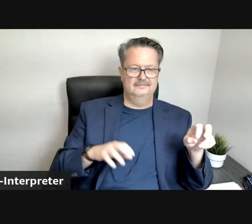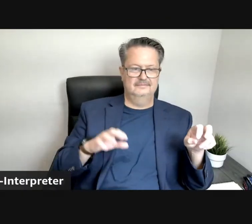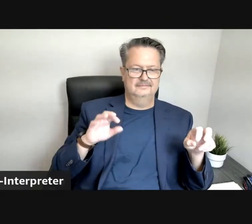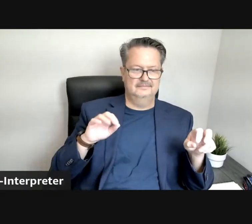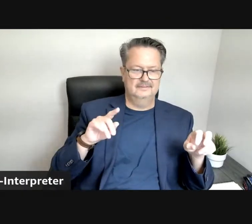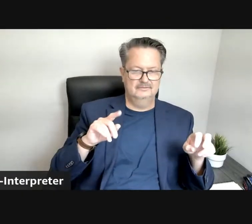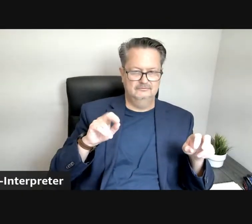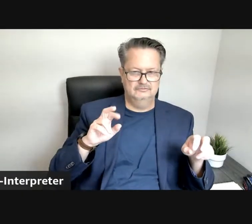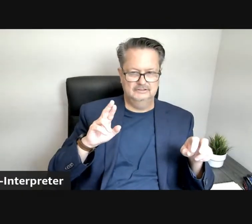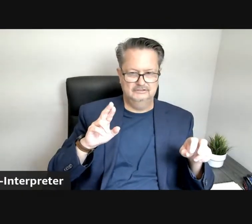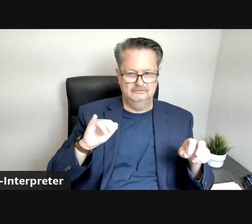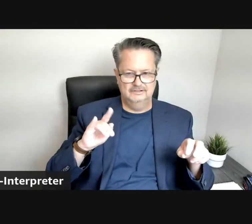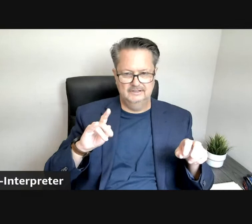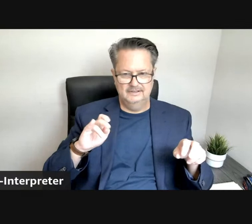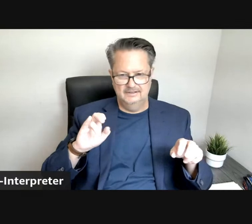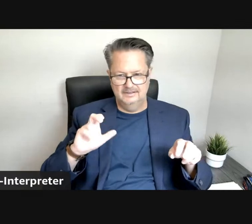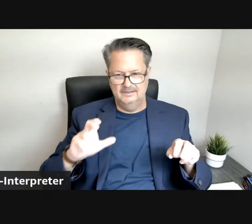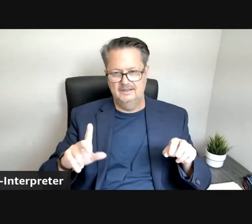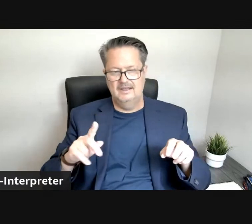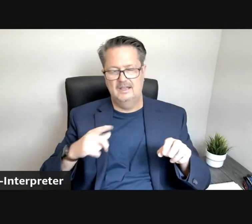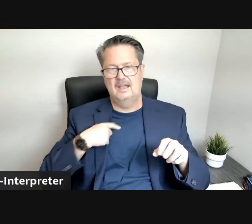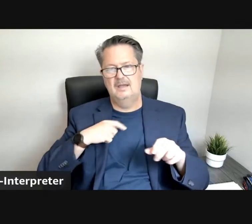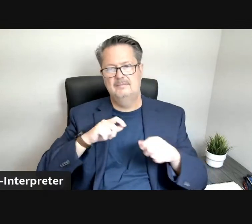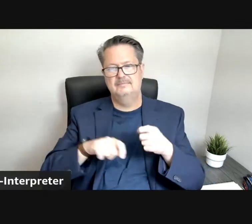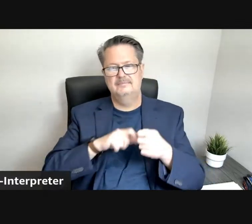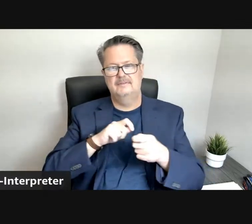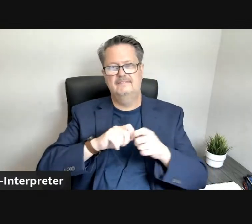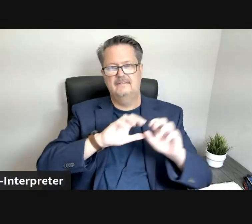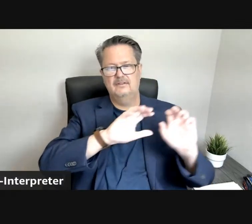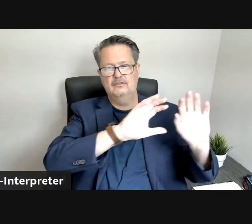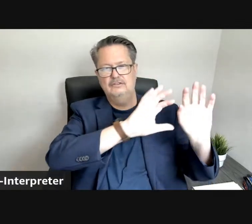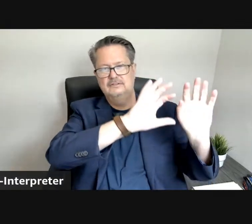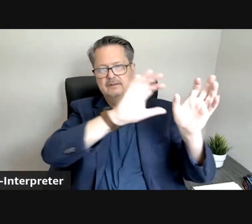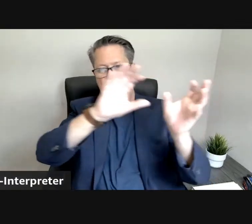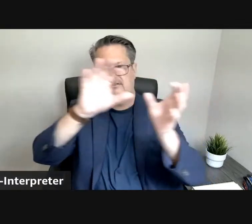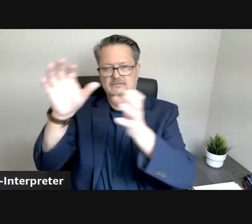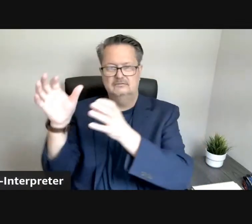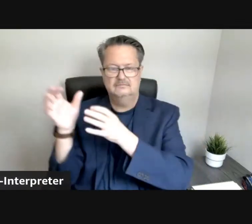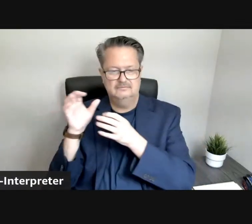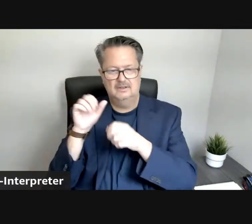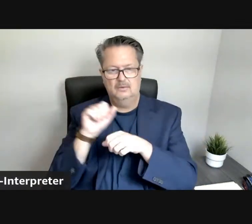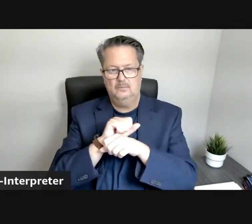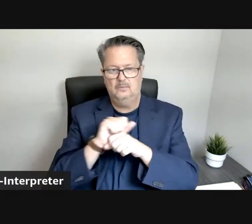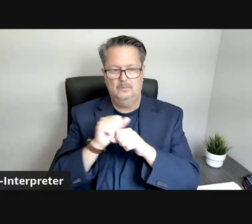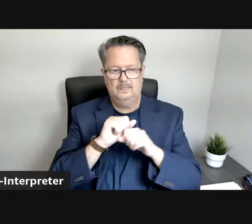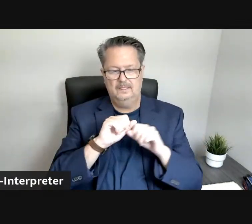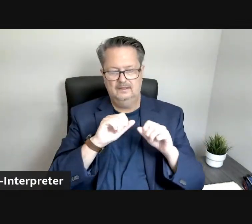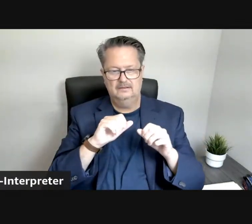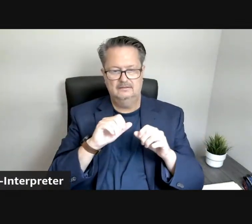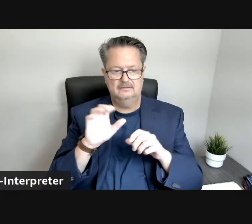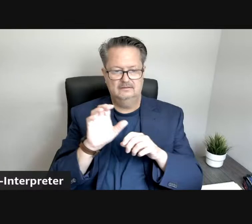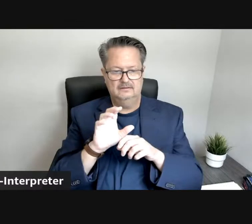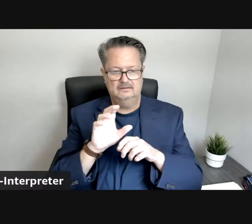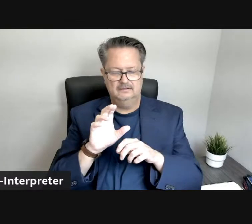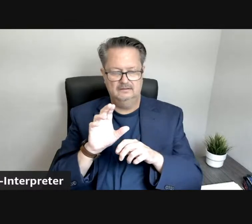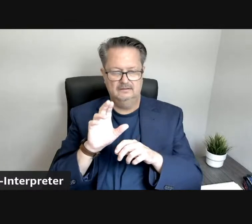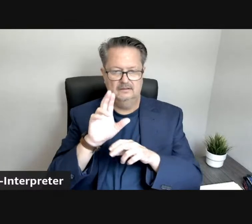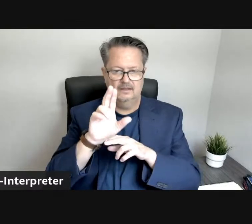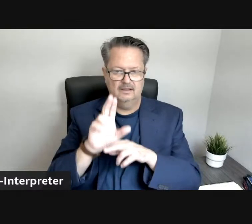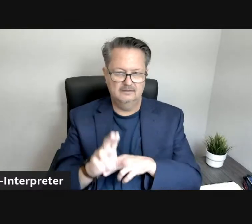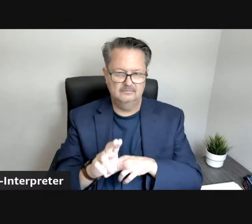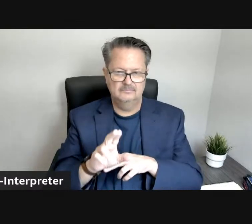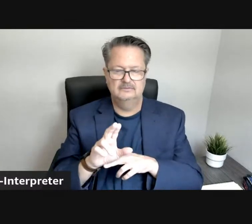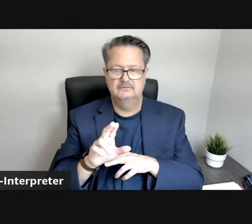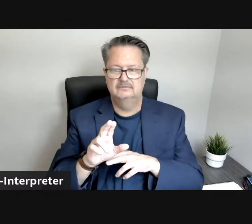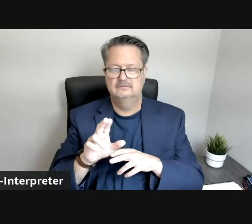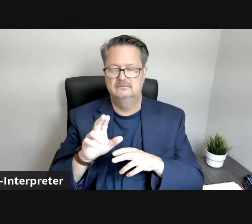specialist solutions architect for containers. And yes, I work with customers on container technologies and help them achieve their architectures